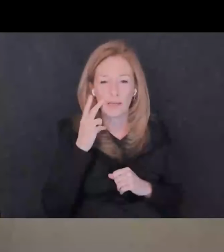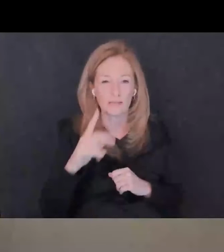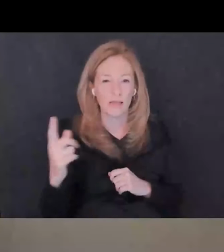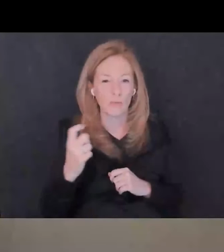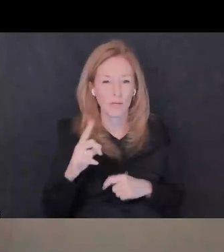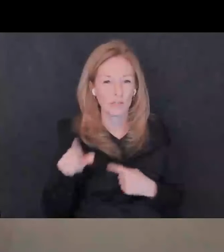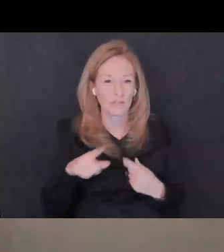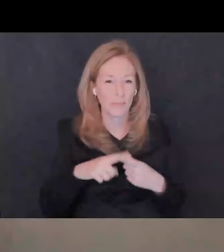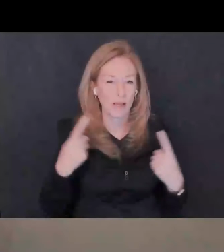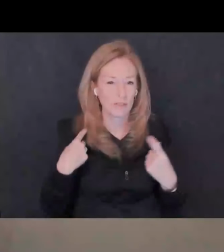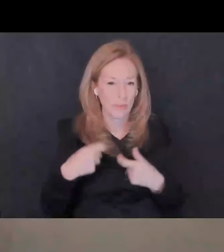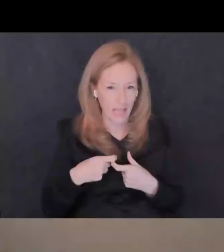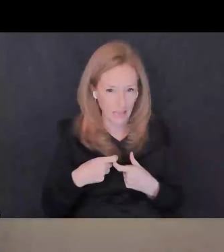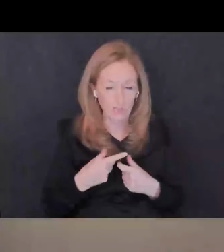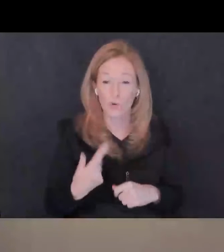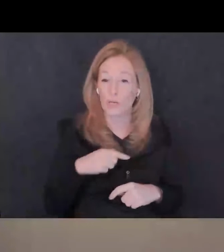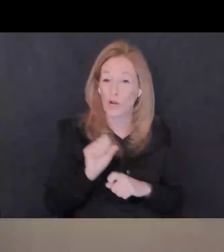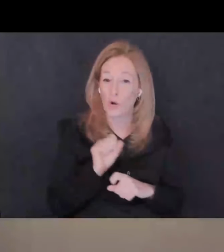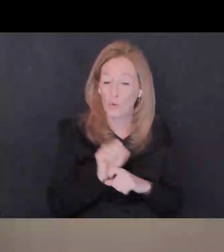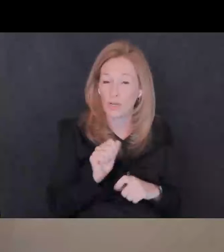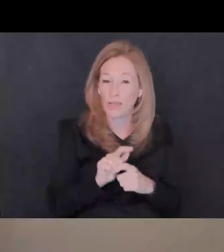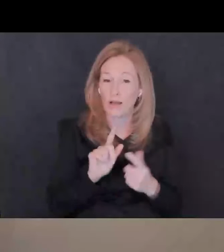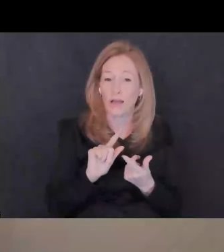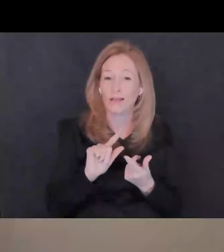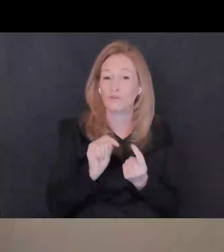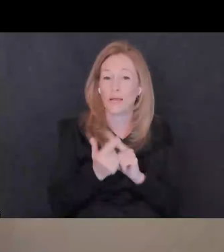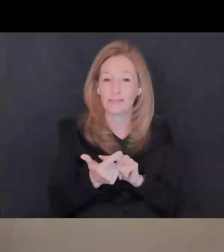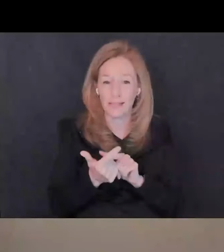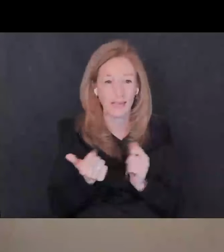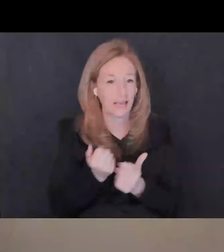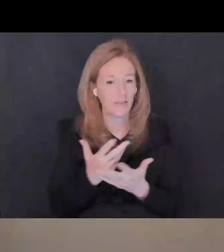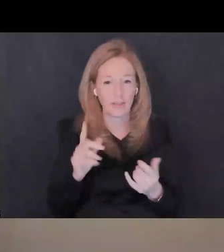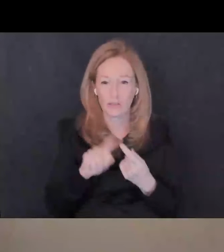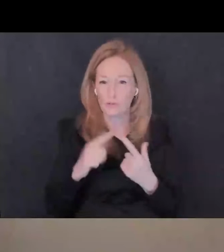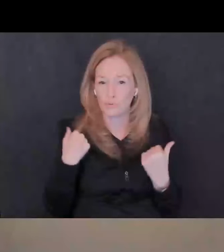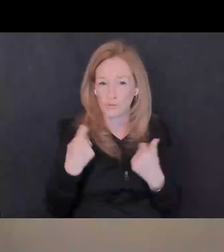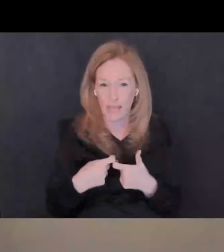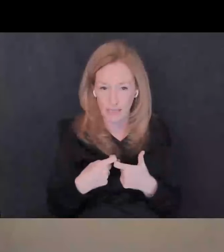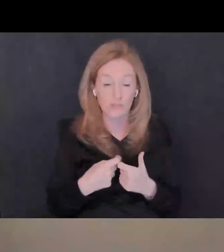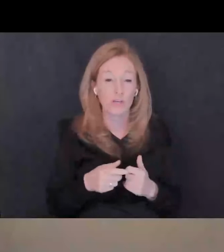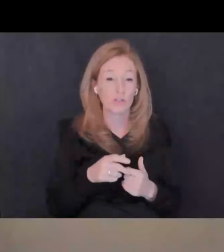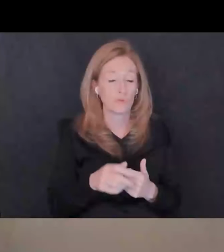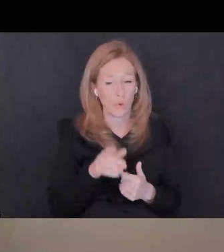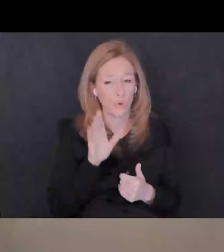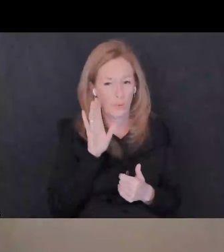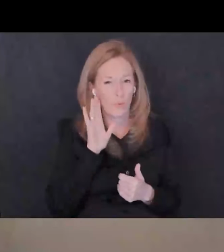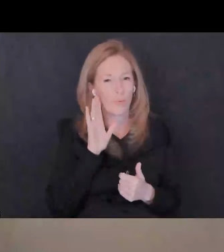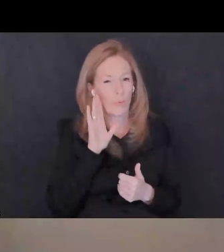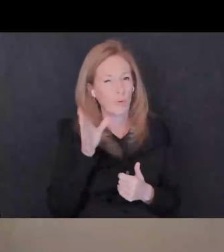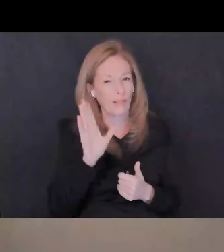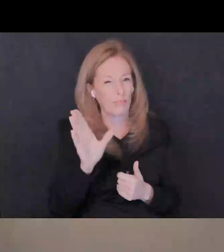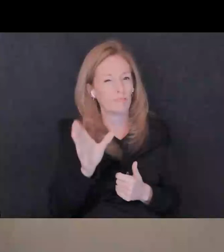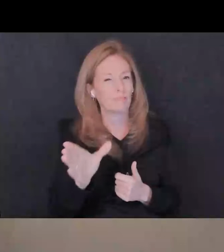Spanish. We are working on translating everything into Spanish. So those will be coming.